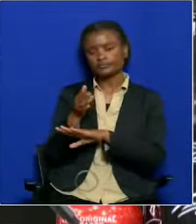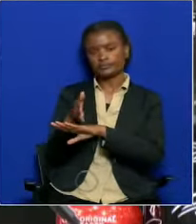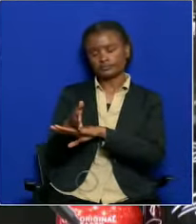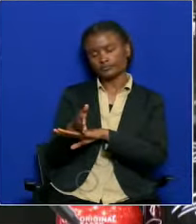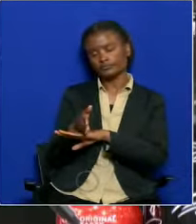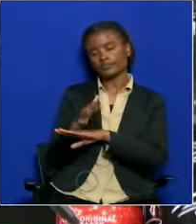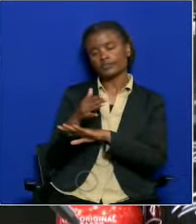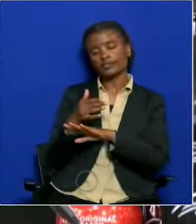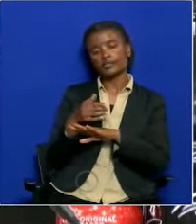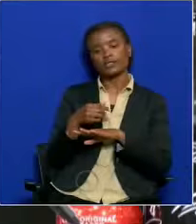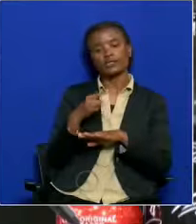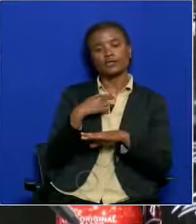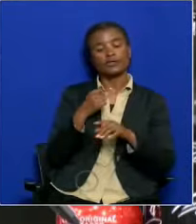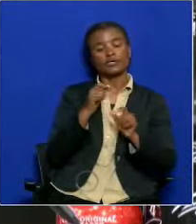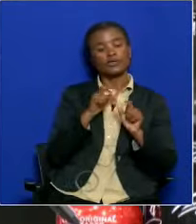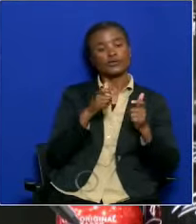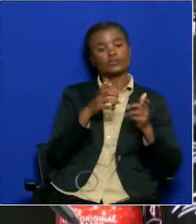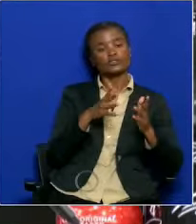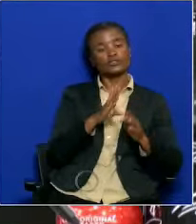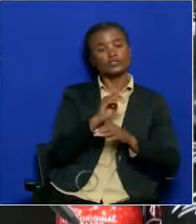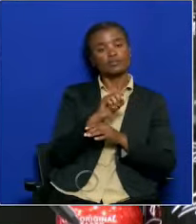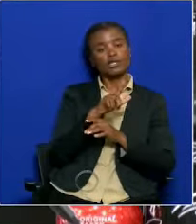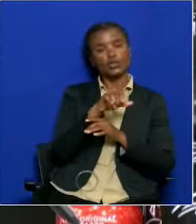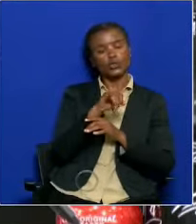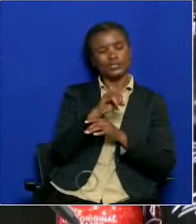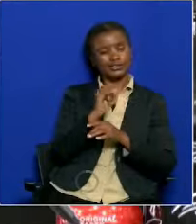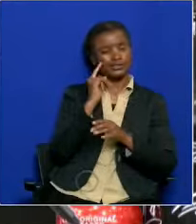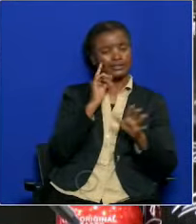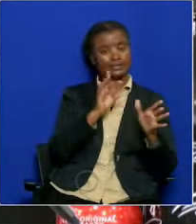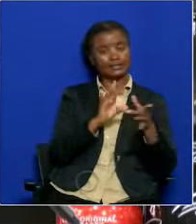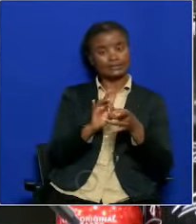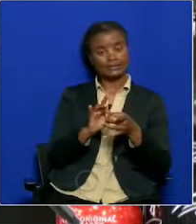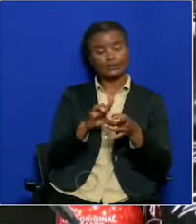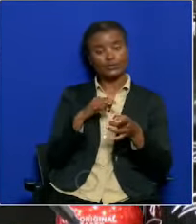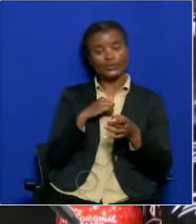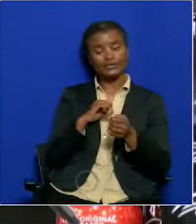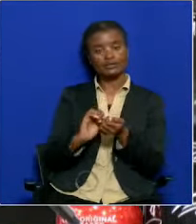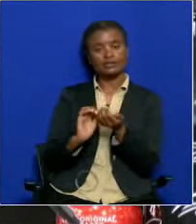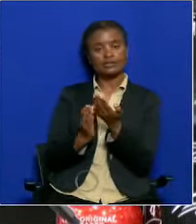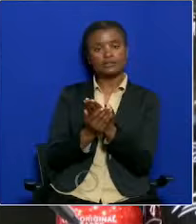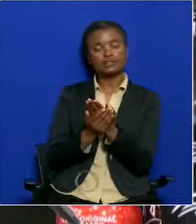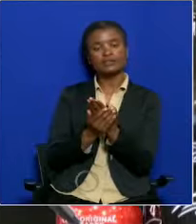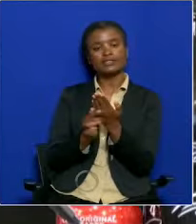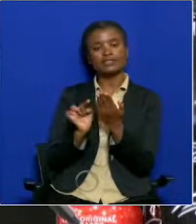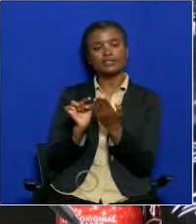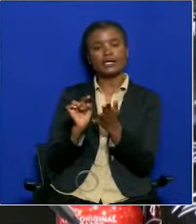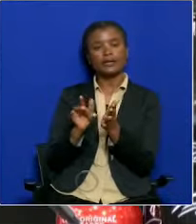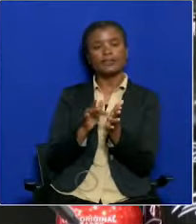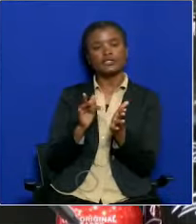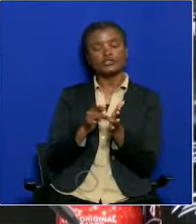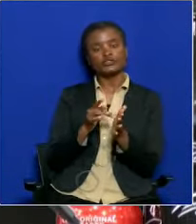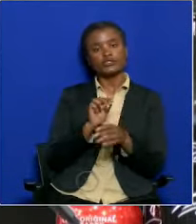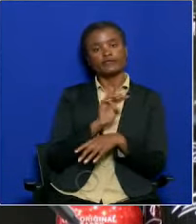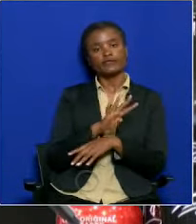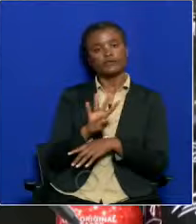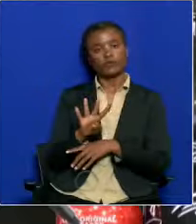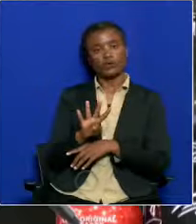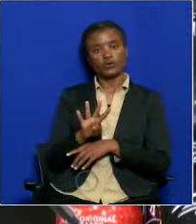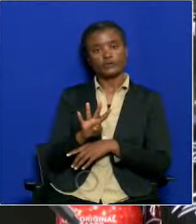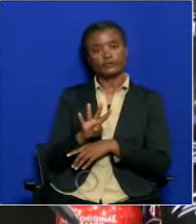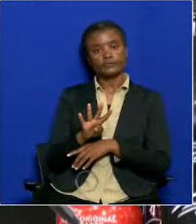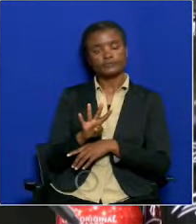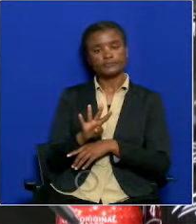is relevant, the attachment there at page 44, if you turn